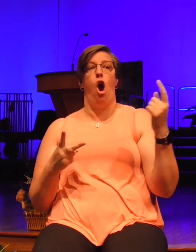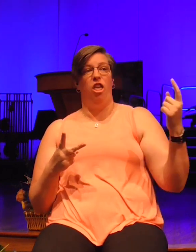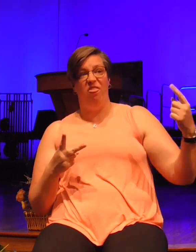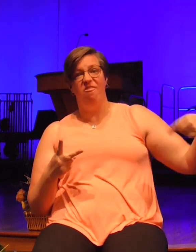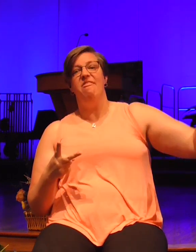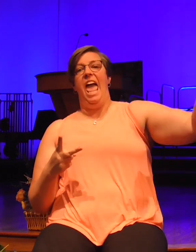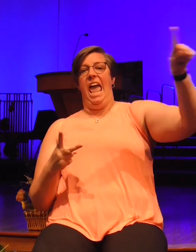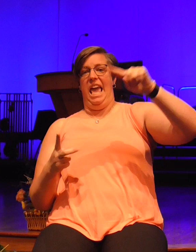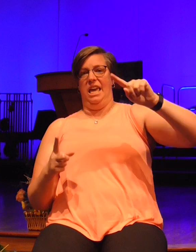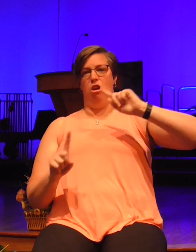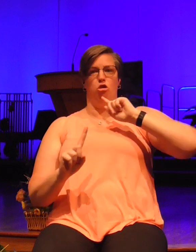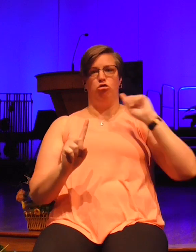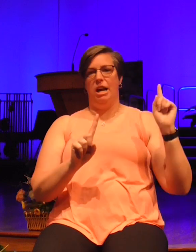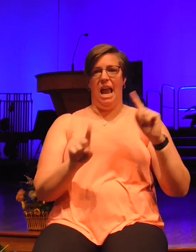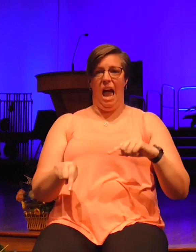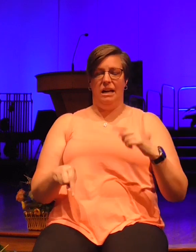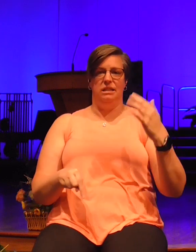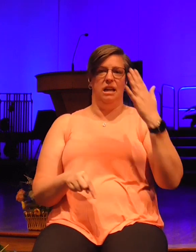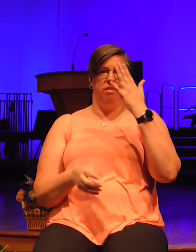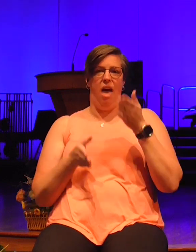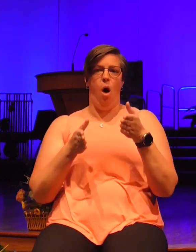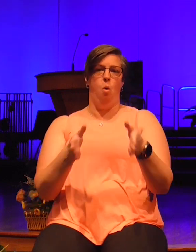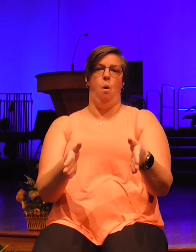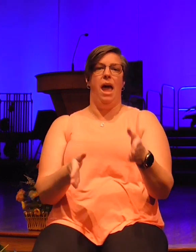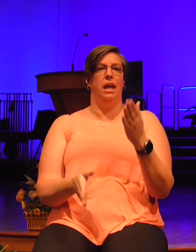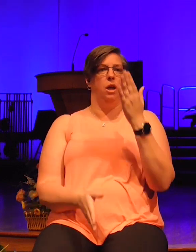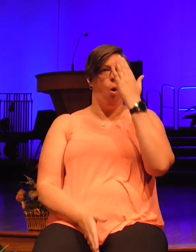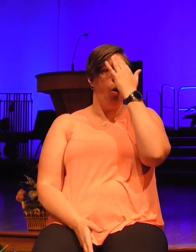way? Why are they being that way?